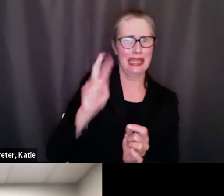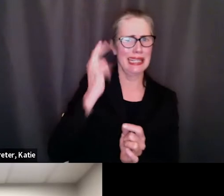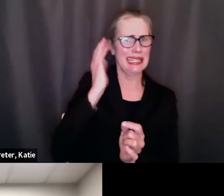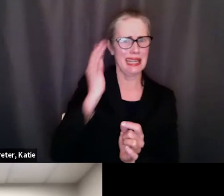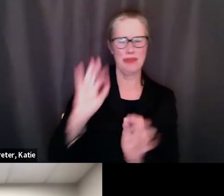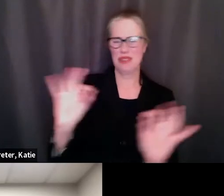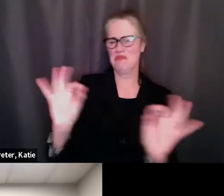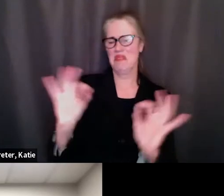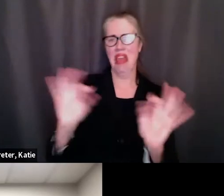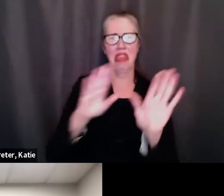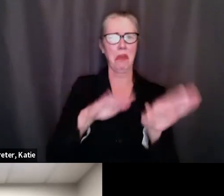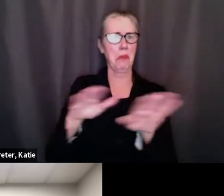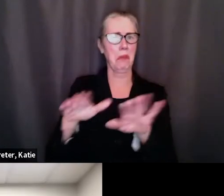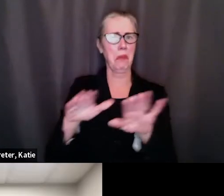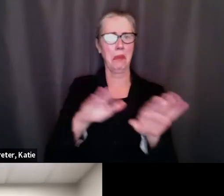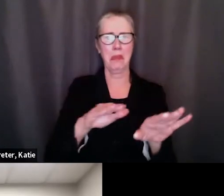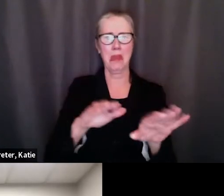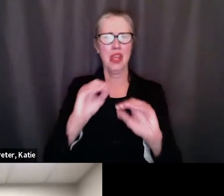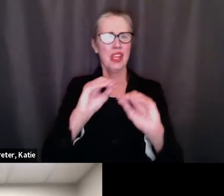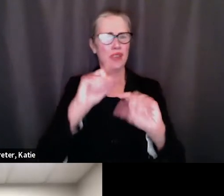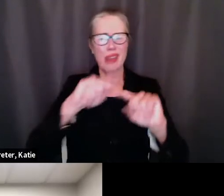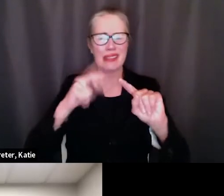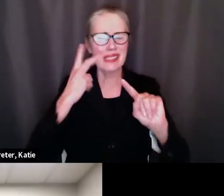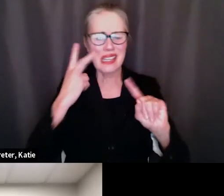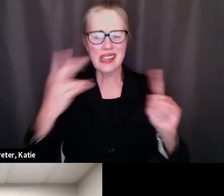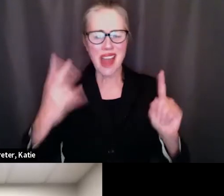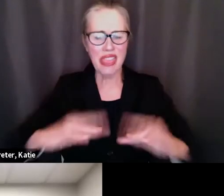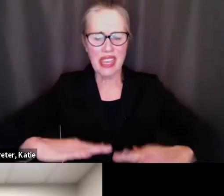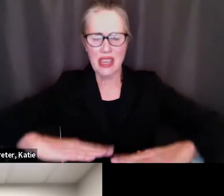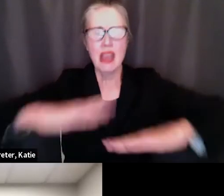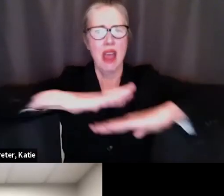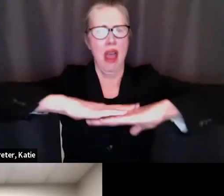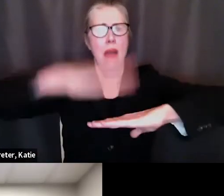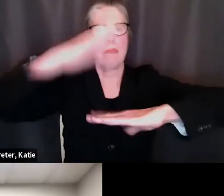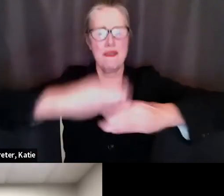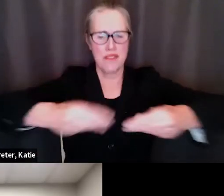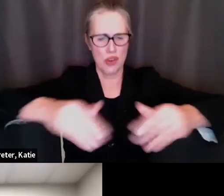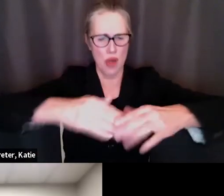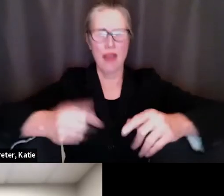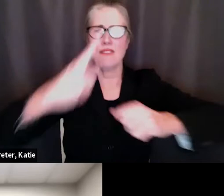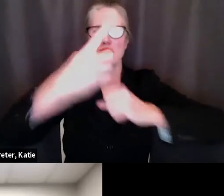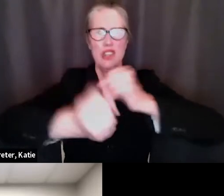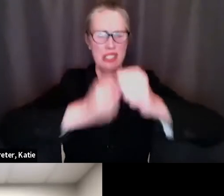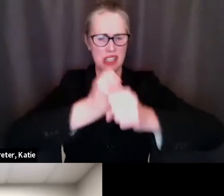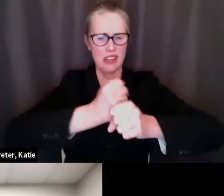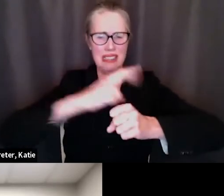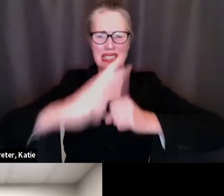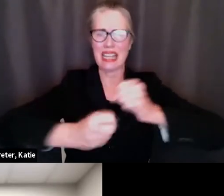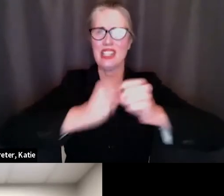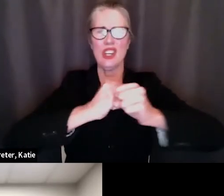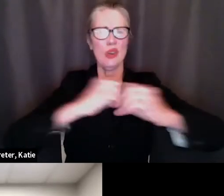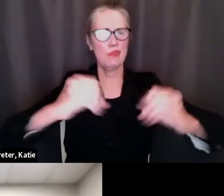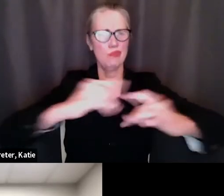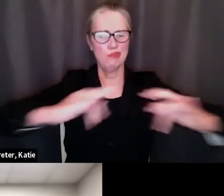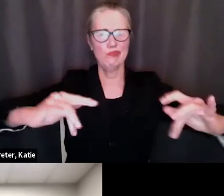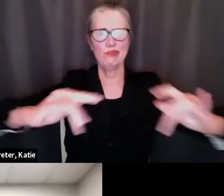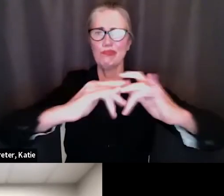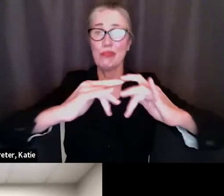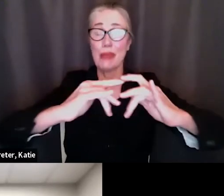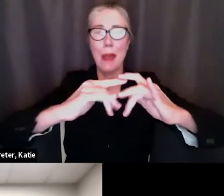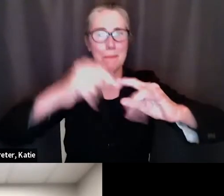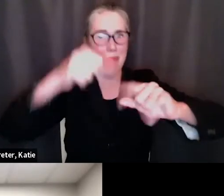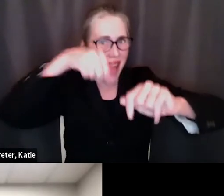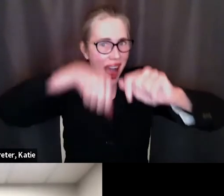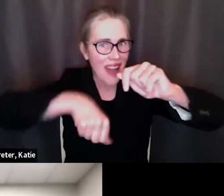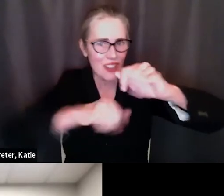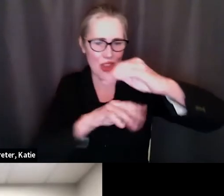nothing as there is no visible above ground growth after year one year two or year three however underground